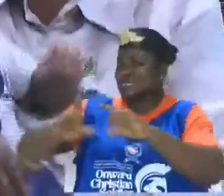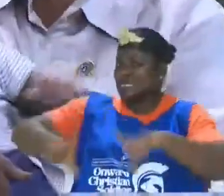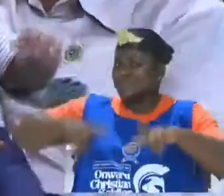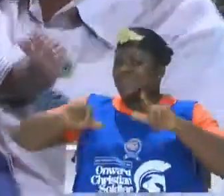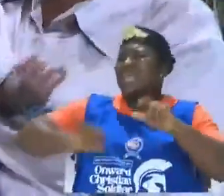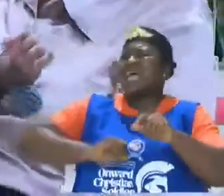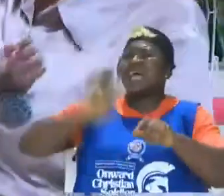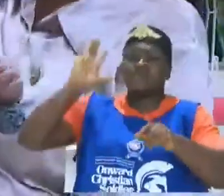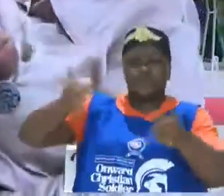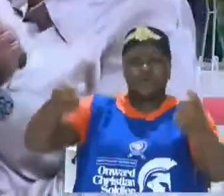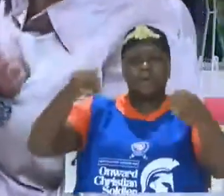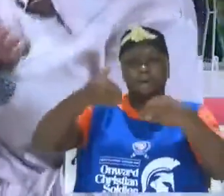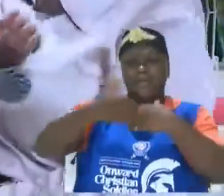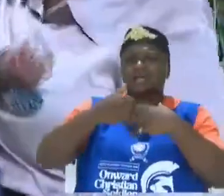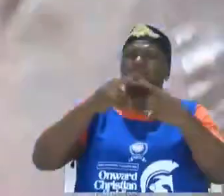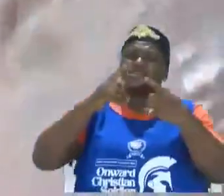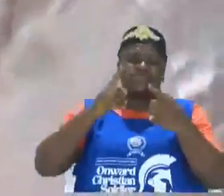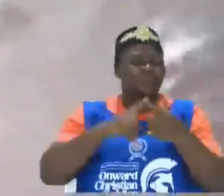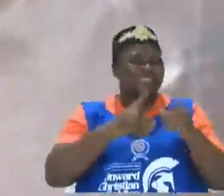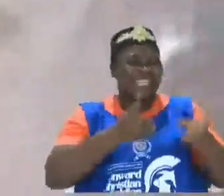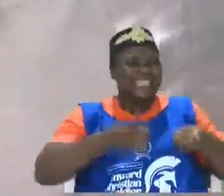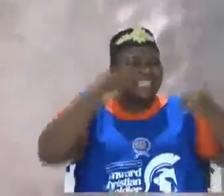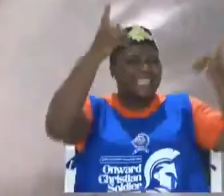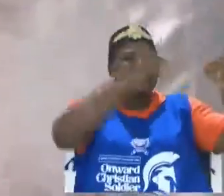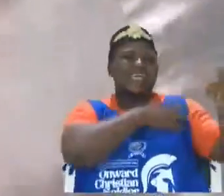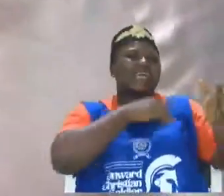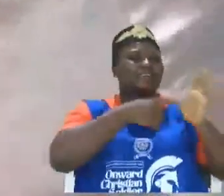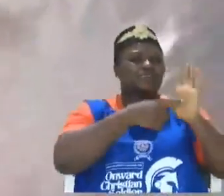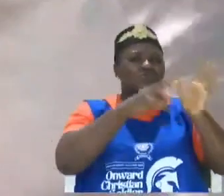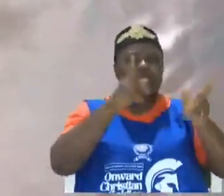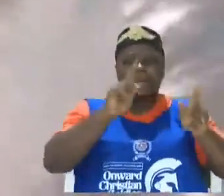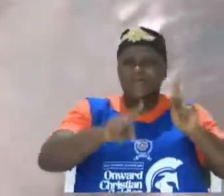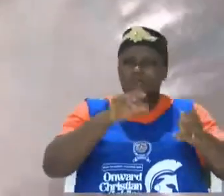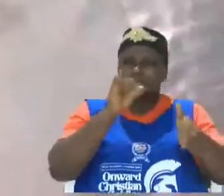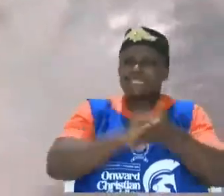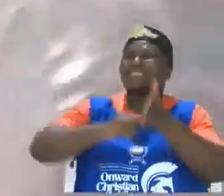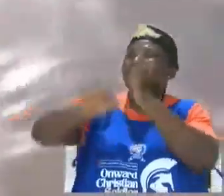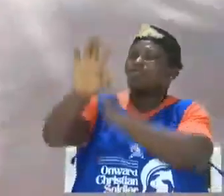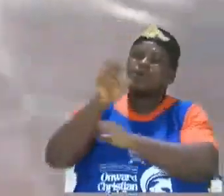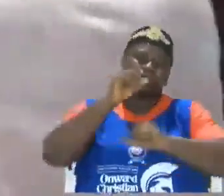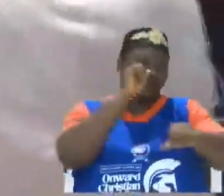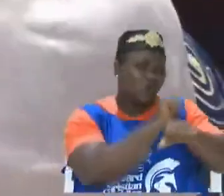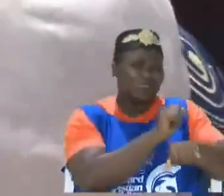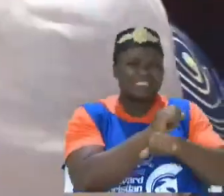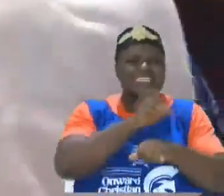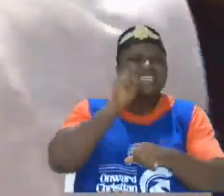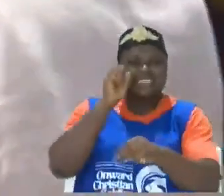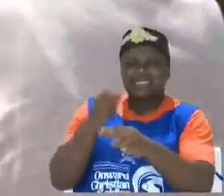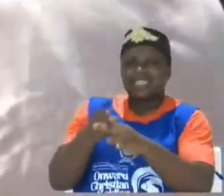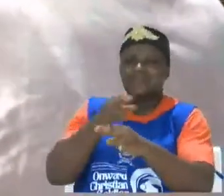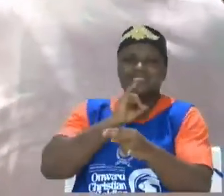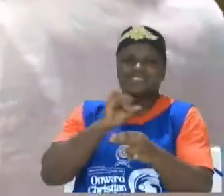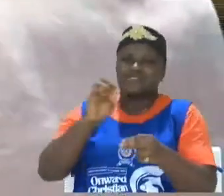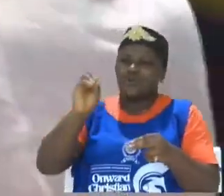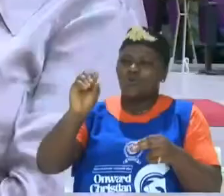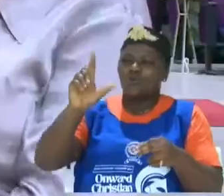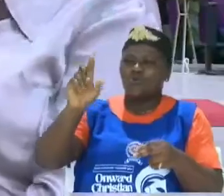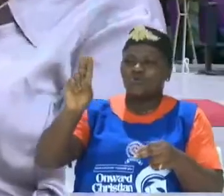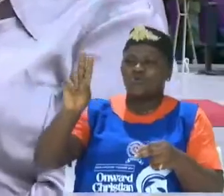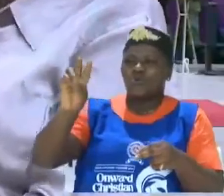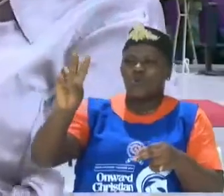dedicate and show to the people that God works. Enoch, Oluwajare,